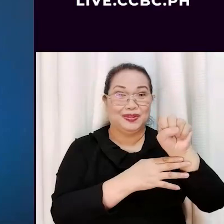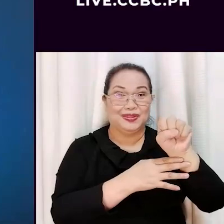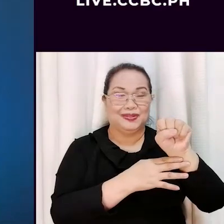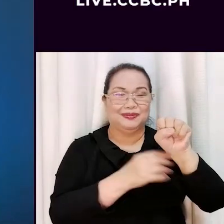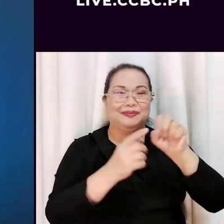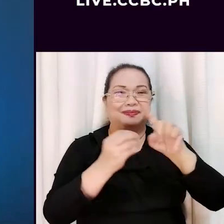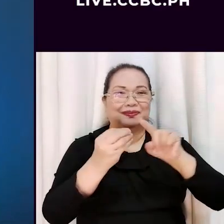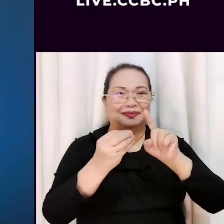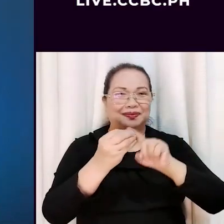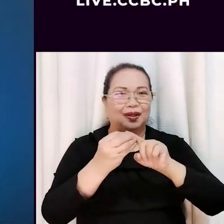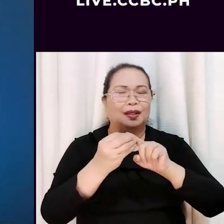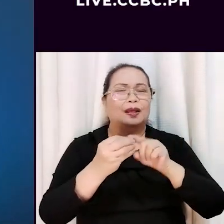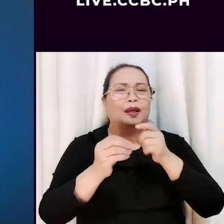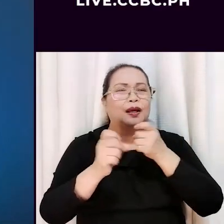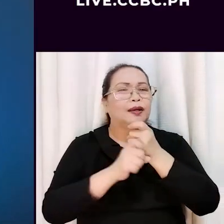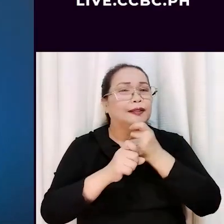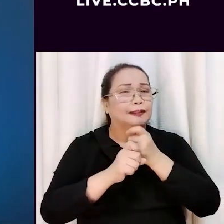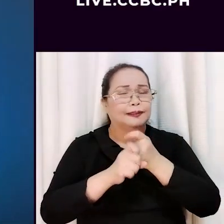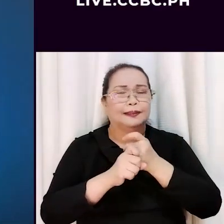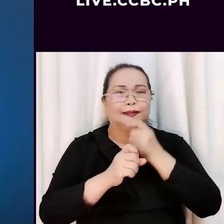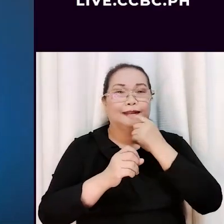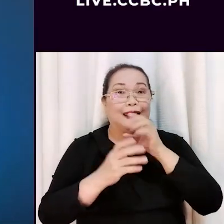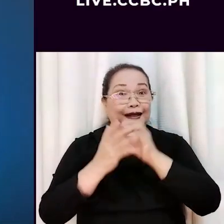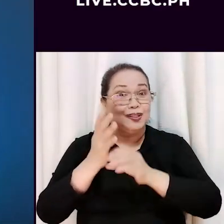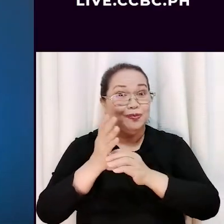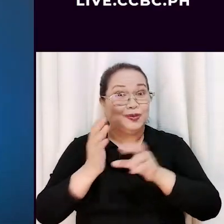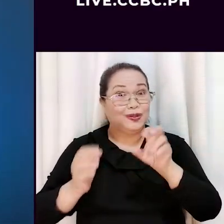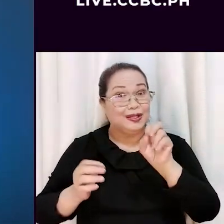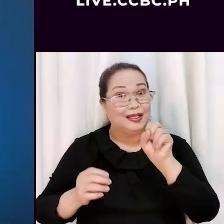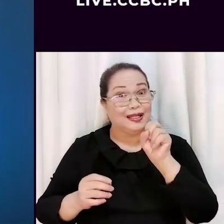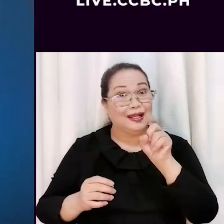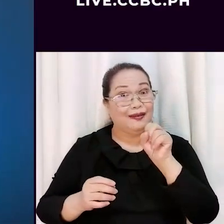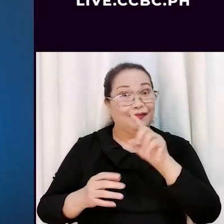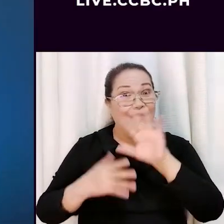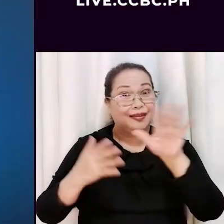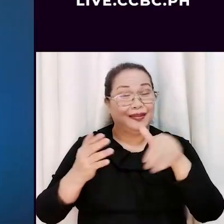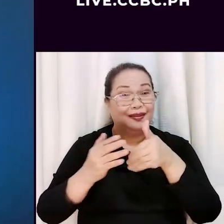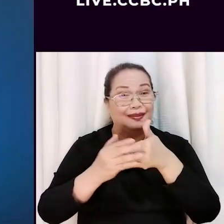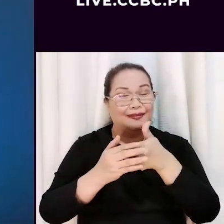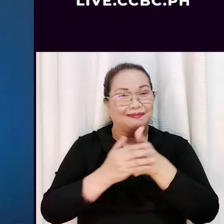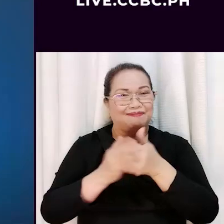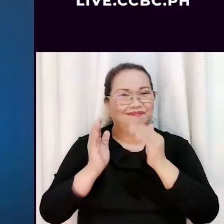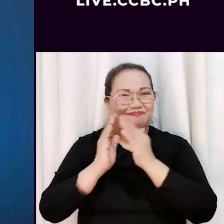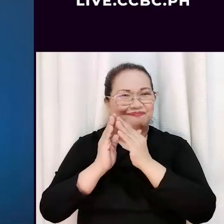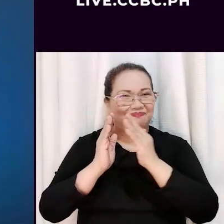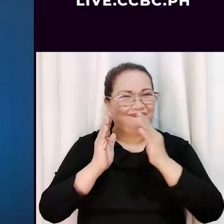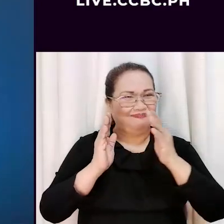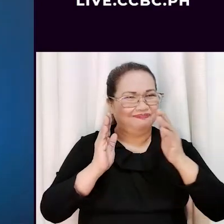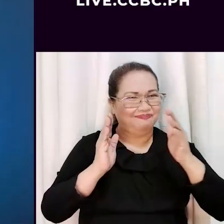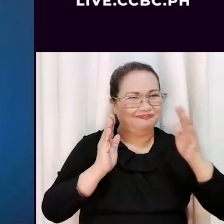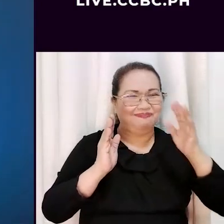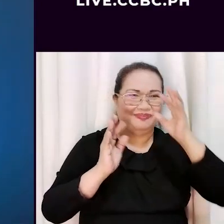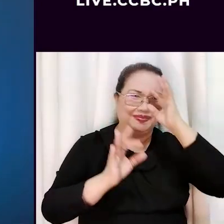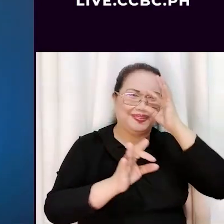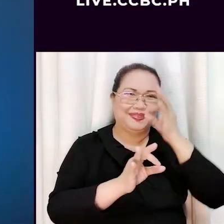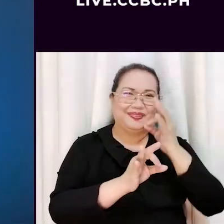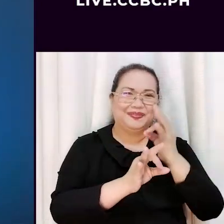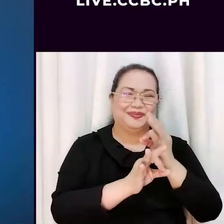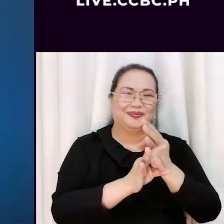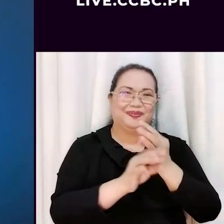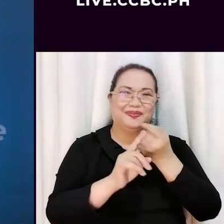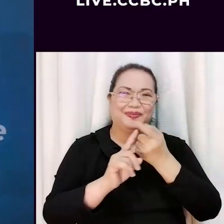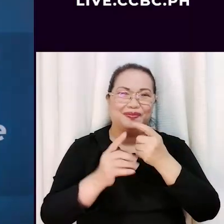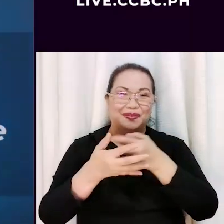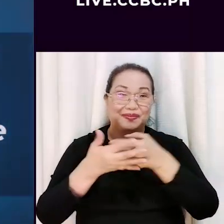about persecution. In chapter 11 is the Hall of Faith, diba? And then I'll catch it from